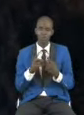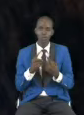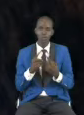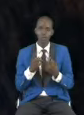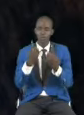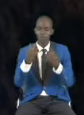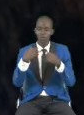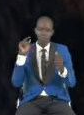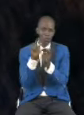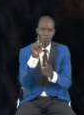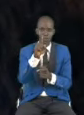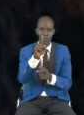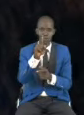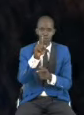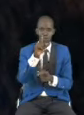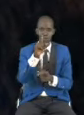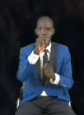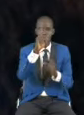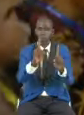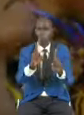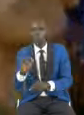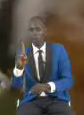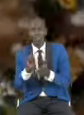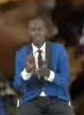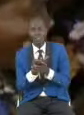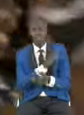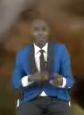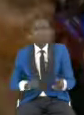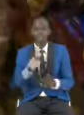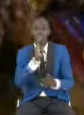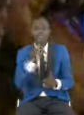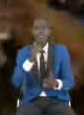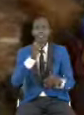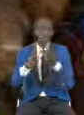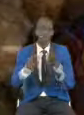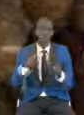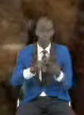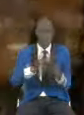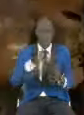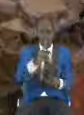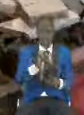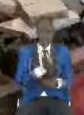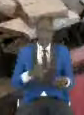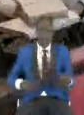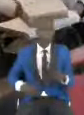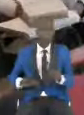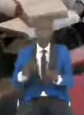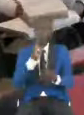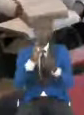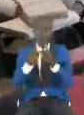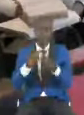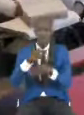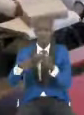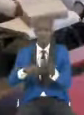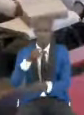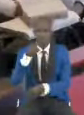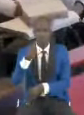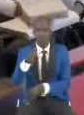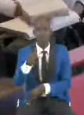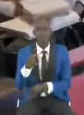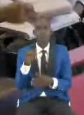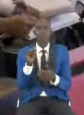the Lord is talking about you. I said, the Lord is talking about you. That he redeemeth